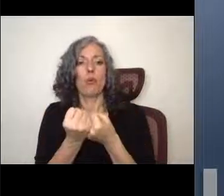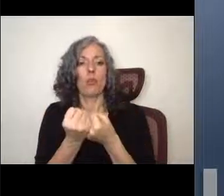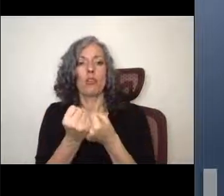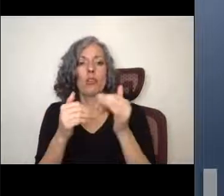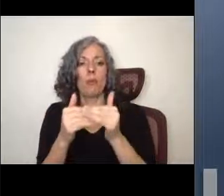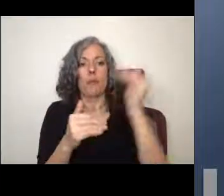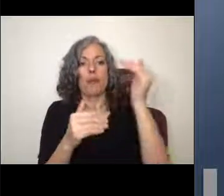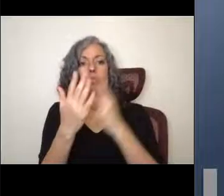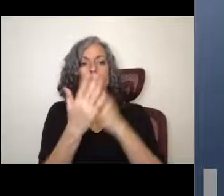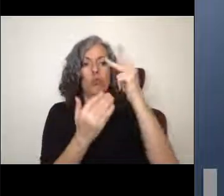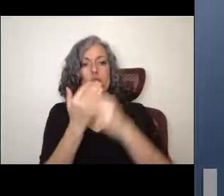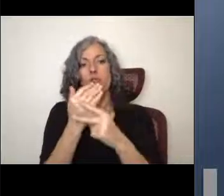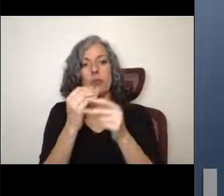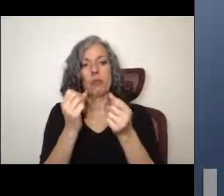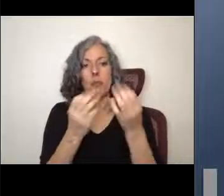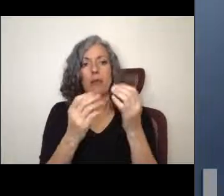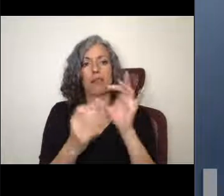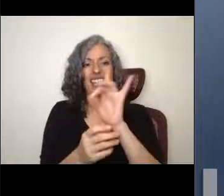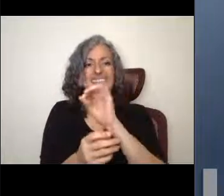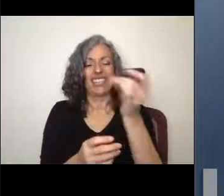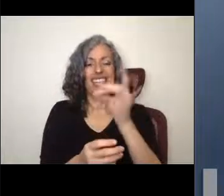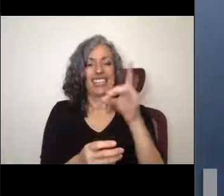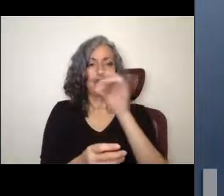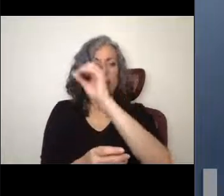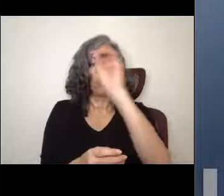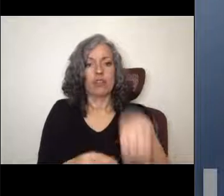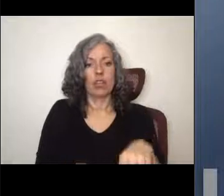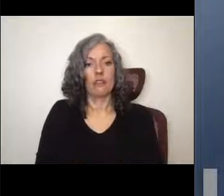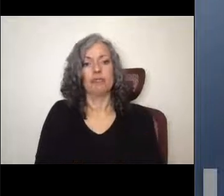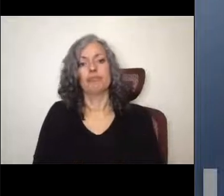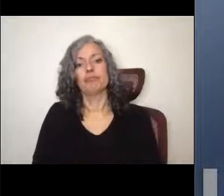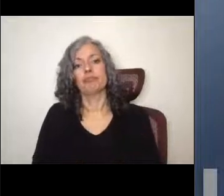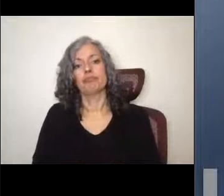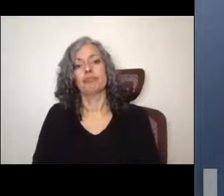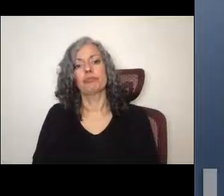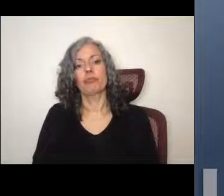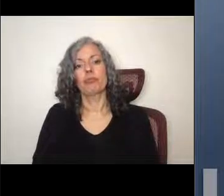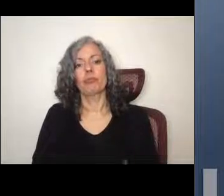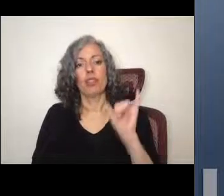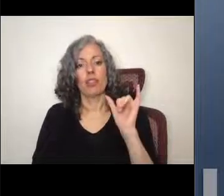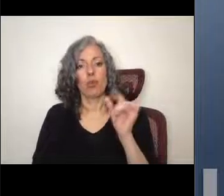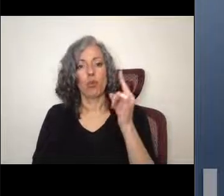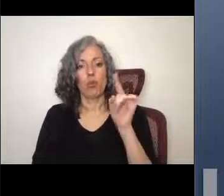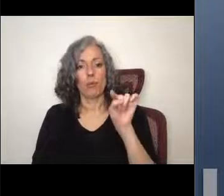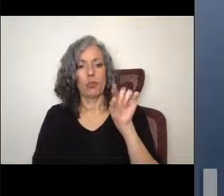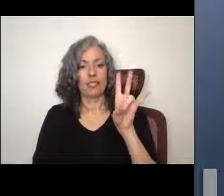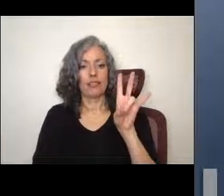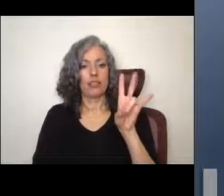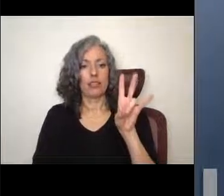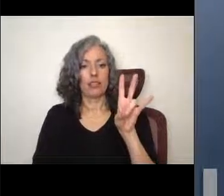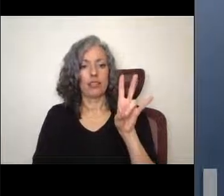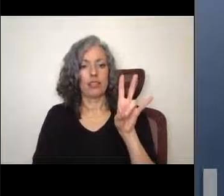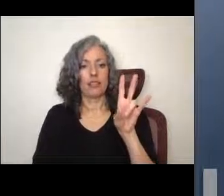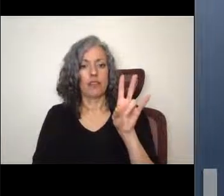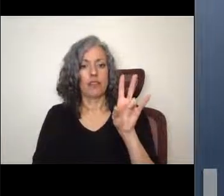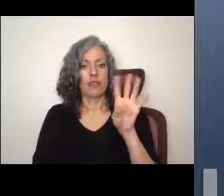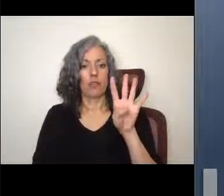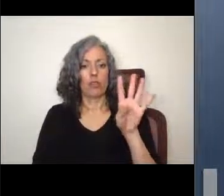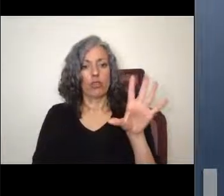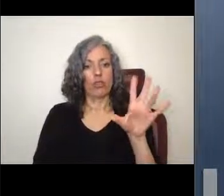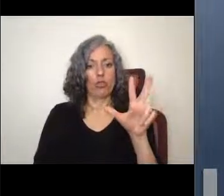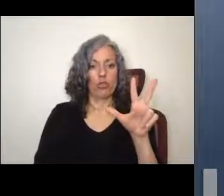program amount by 18%. The plan specification estimate phase is programmed for $1.743 million and is asking